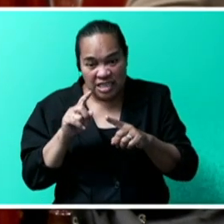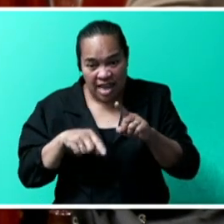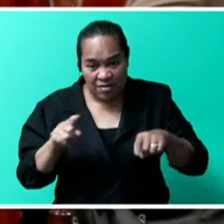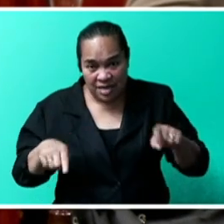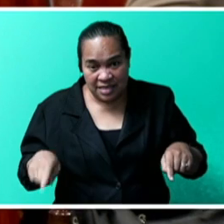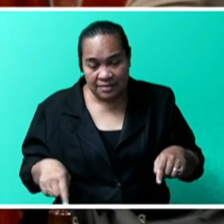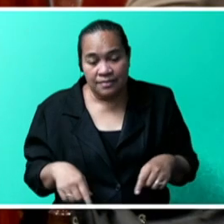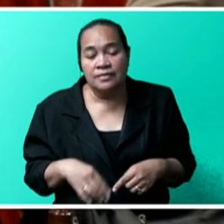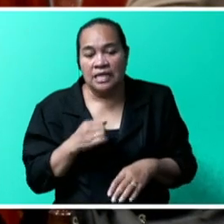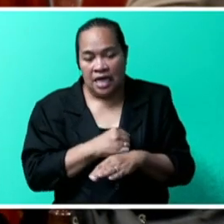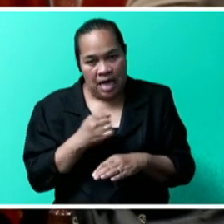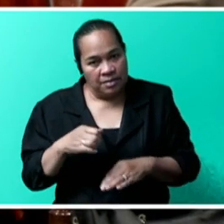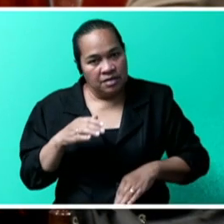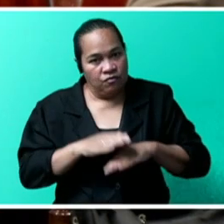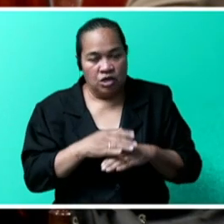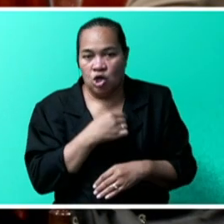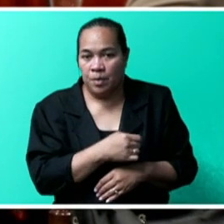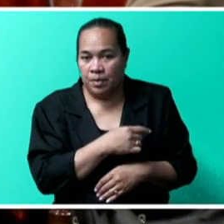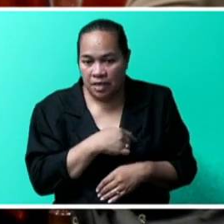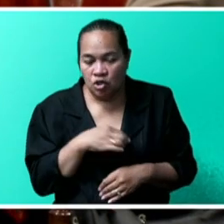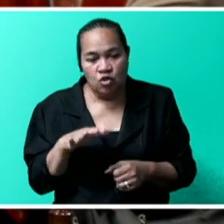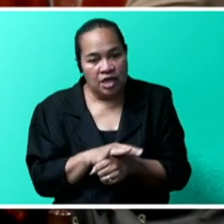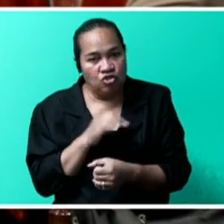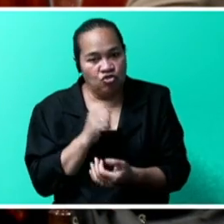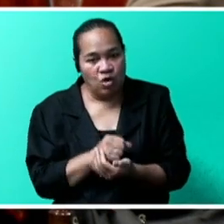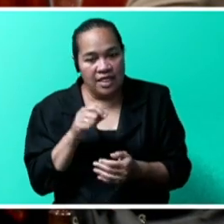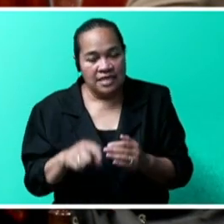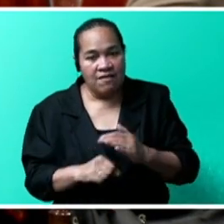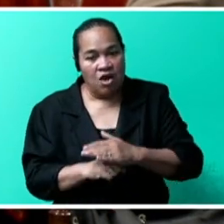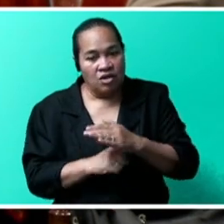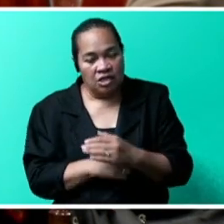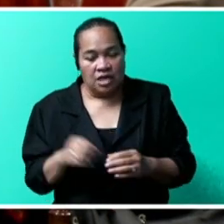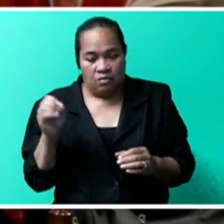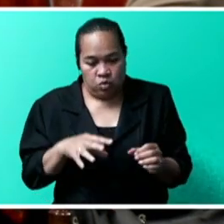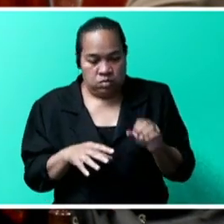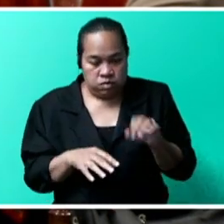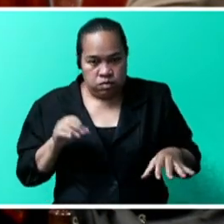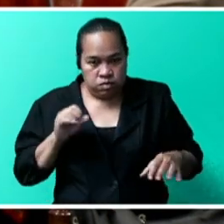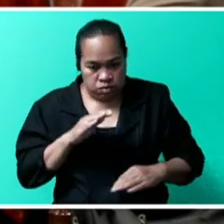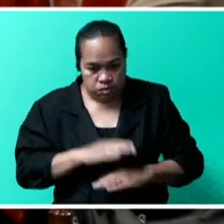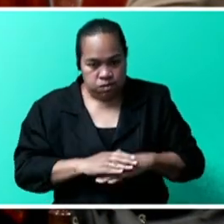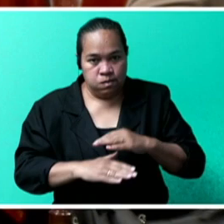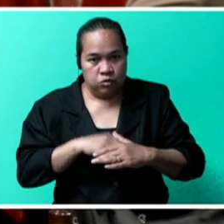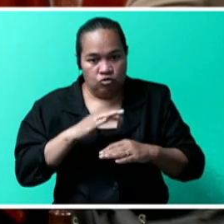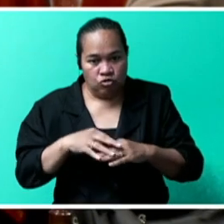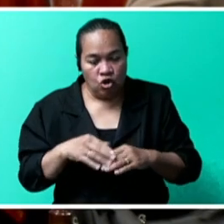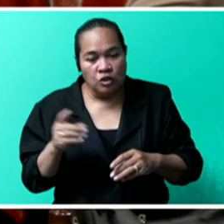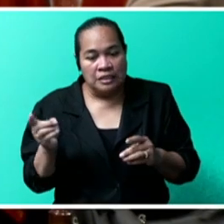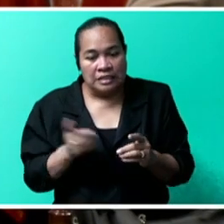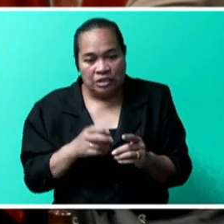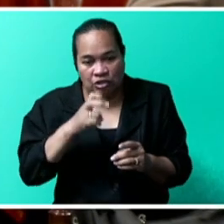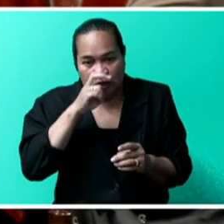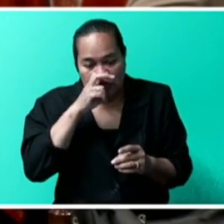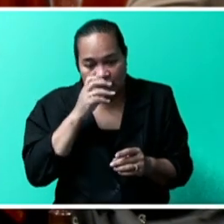Government remains fully committed to ensuring that these foundations are put in place with discipline and rigor, enabling the effective